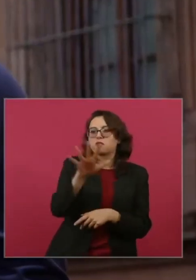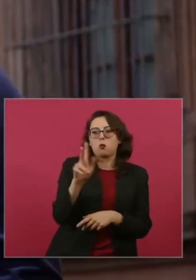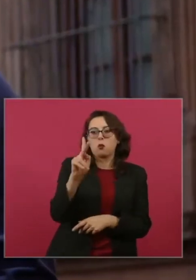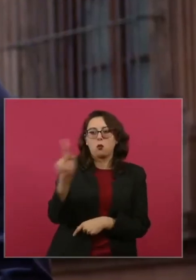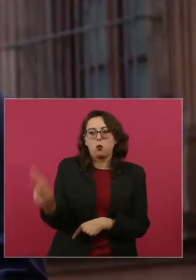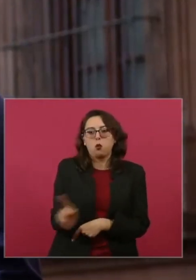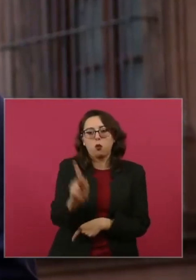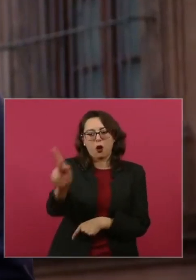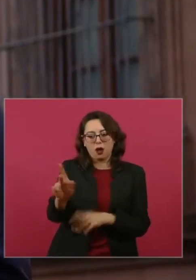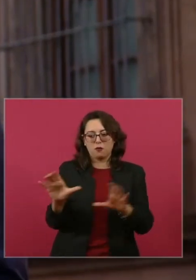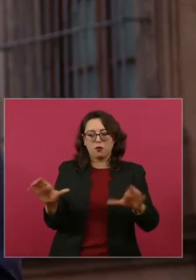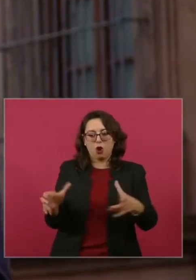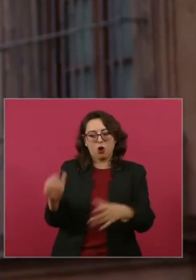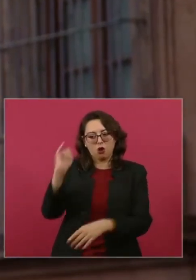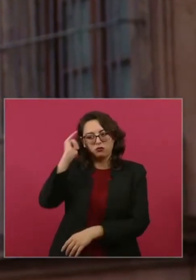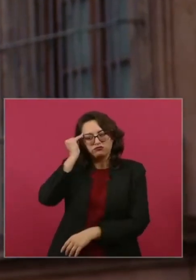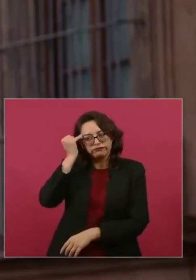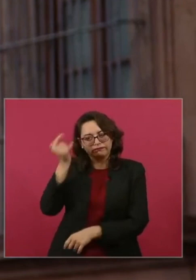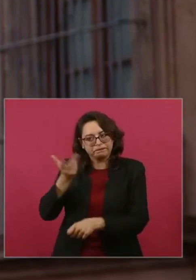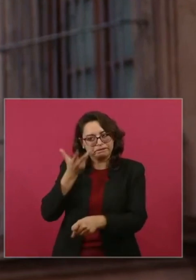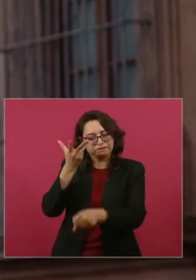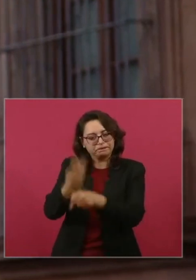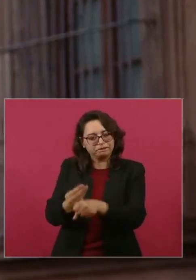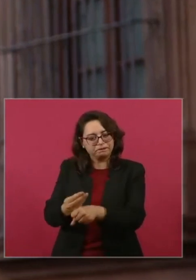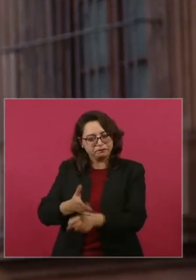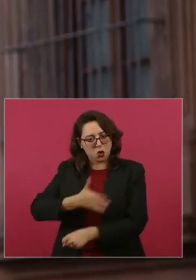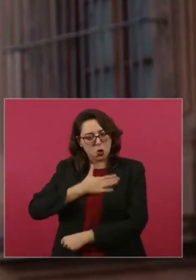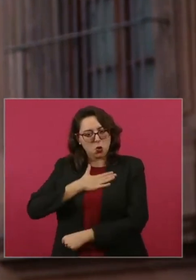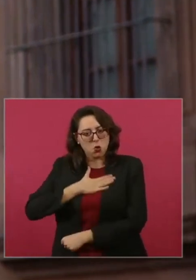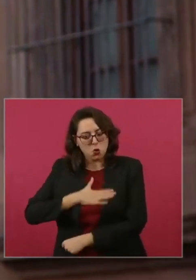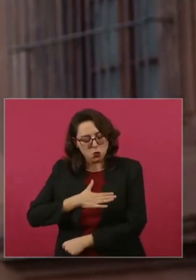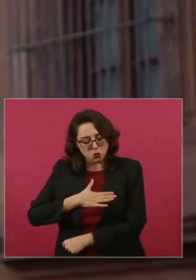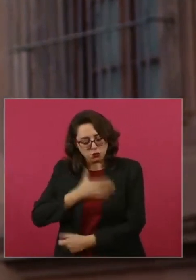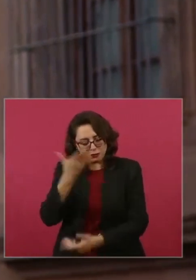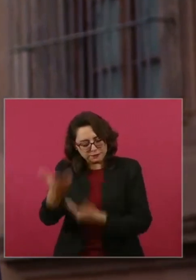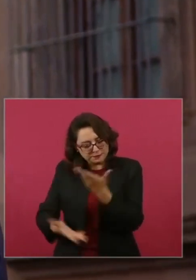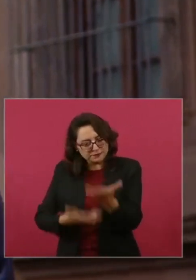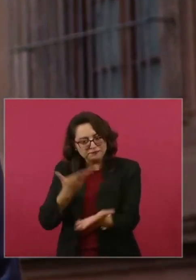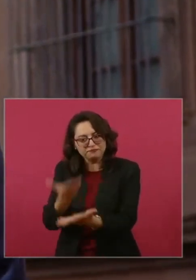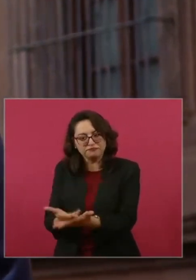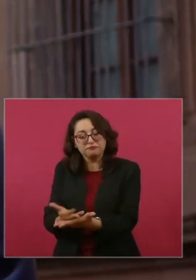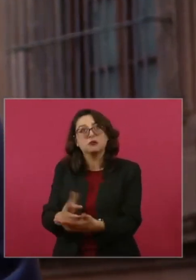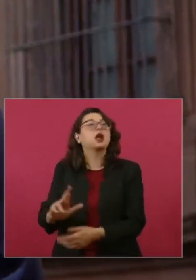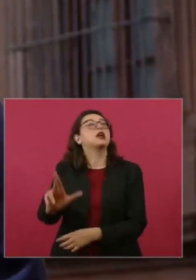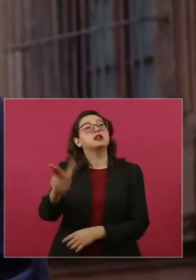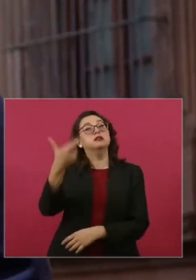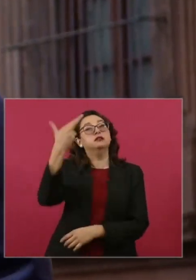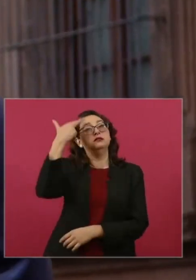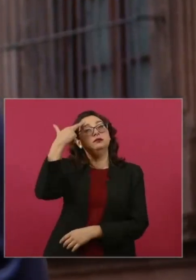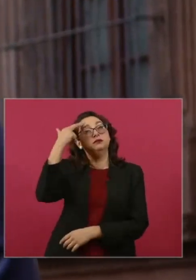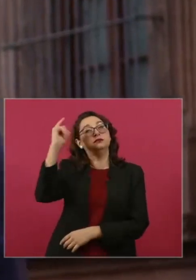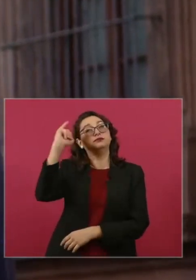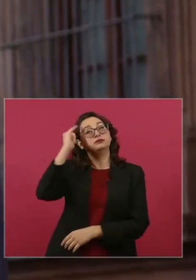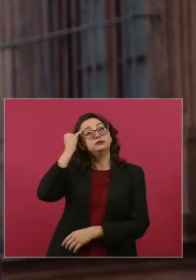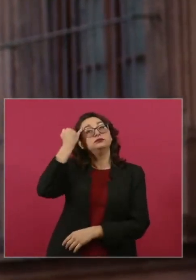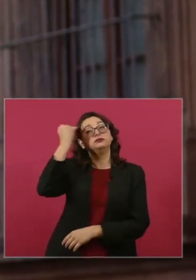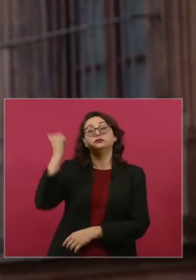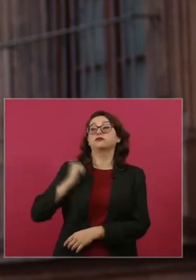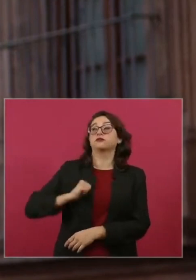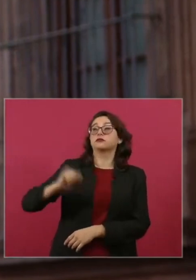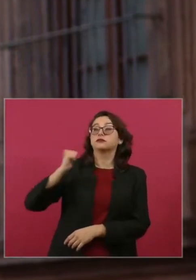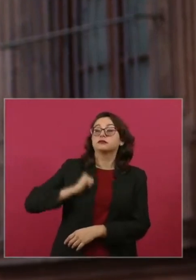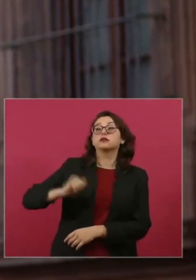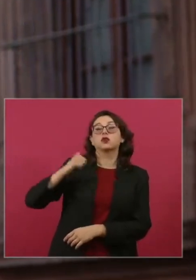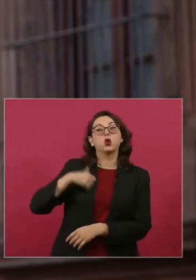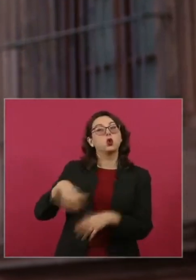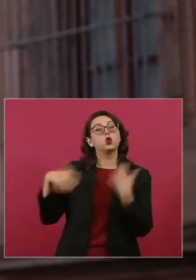justice a pueblos y comunidades indígenas, to porque indigenous no solo communities es venerar a los indígenas because it's not del